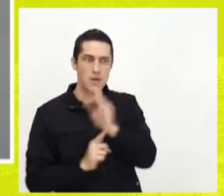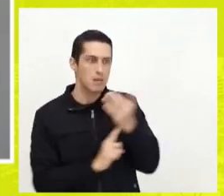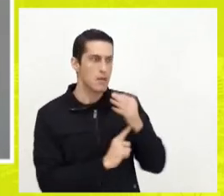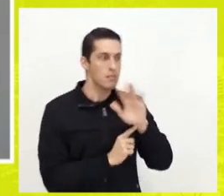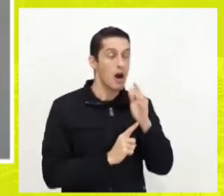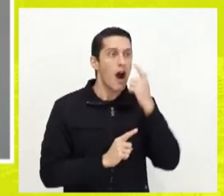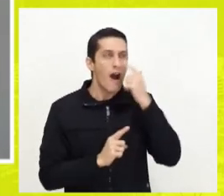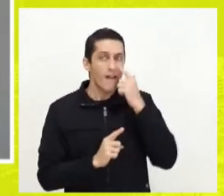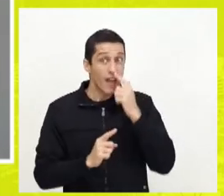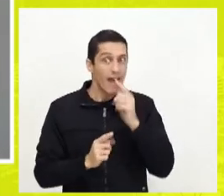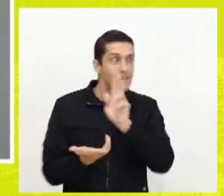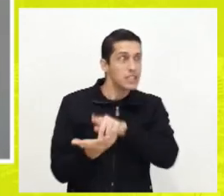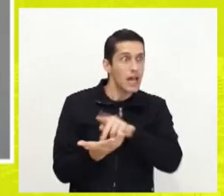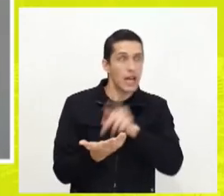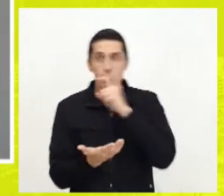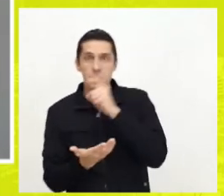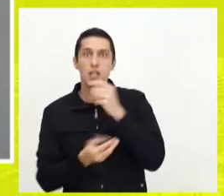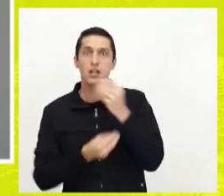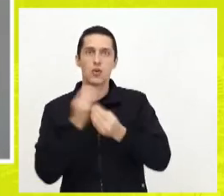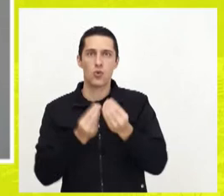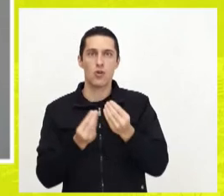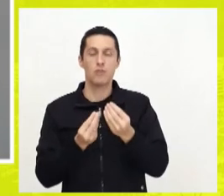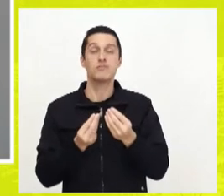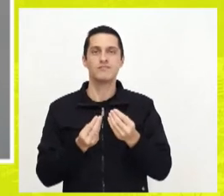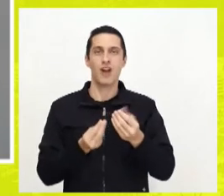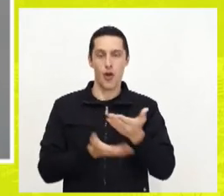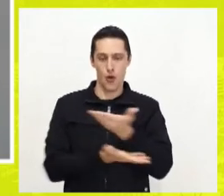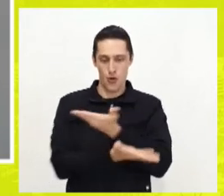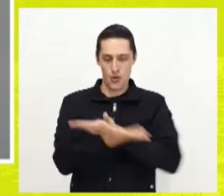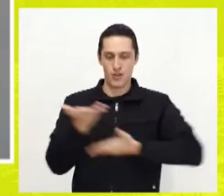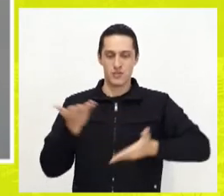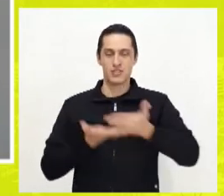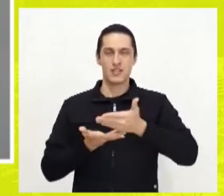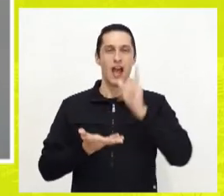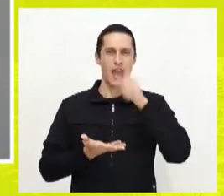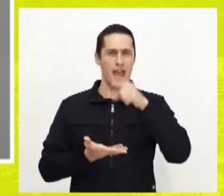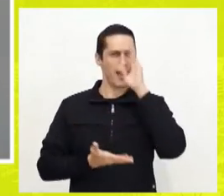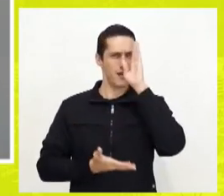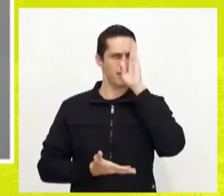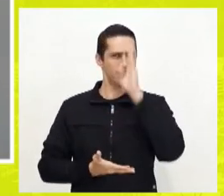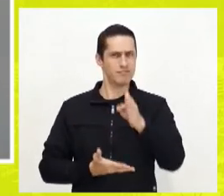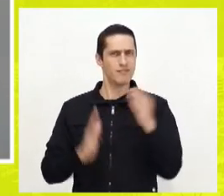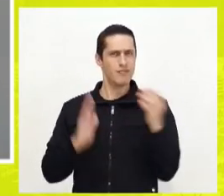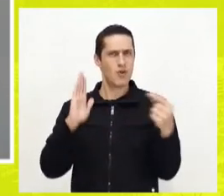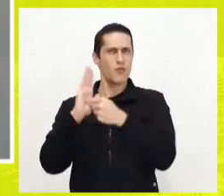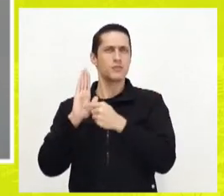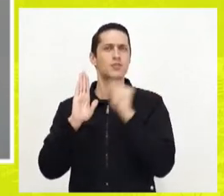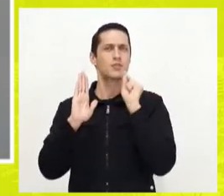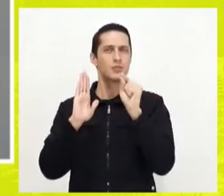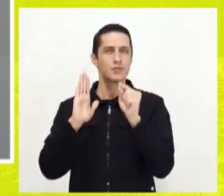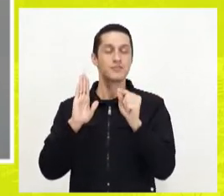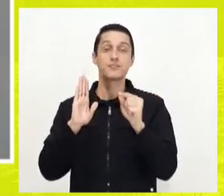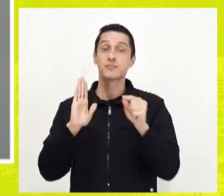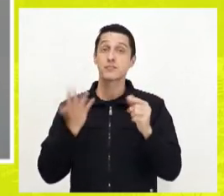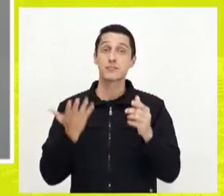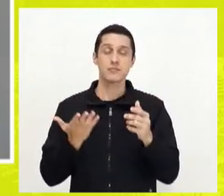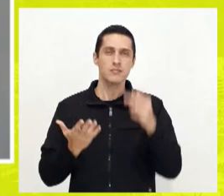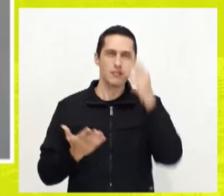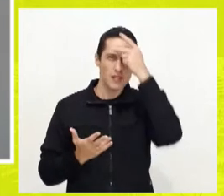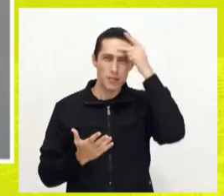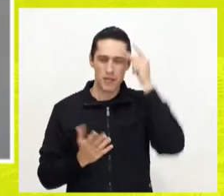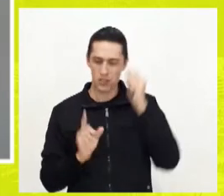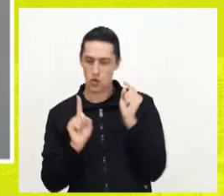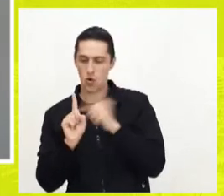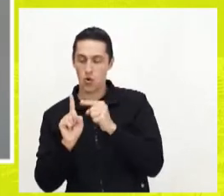and have greater impact the collaboration has this goal to make uh all of us not do the same